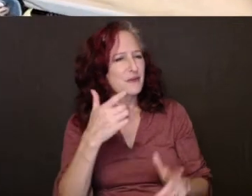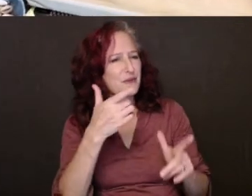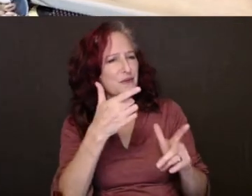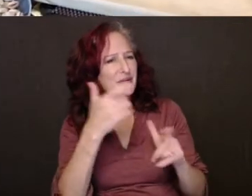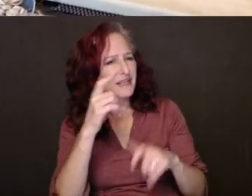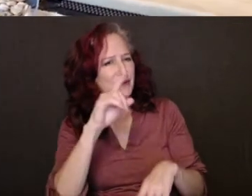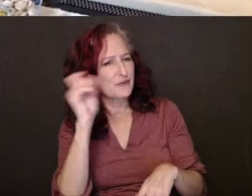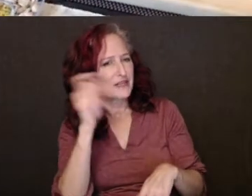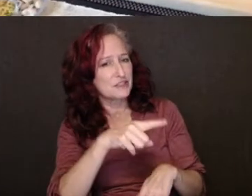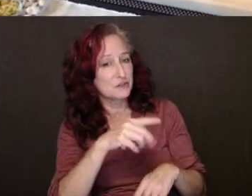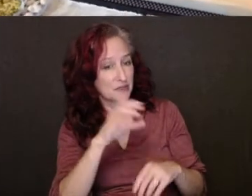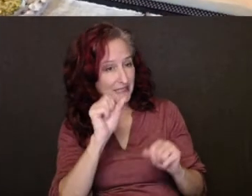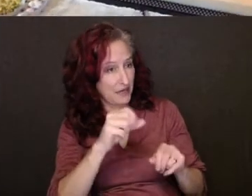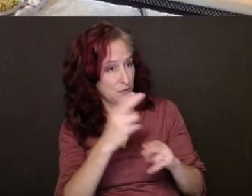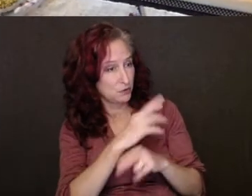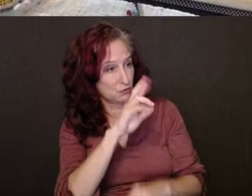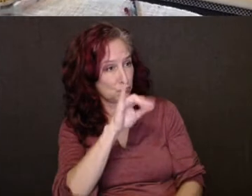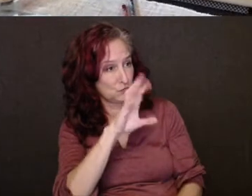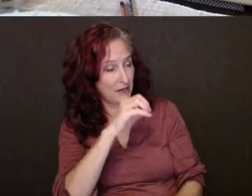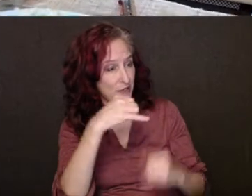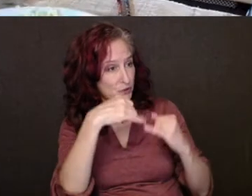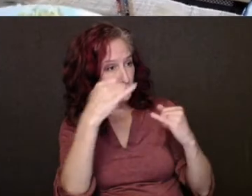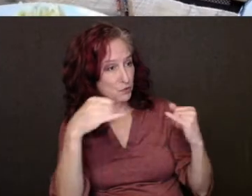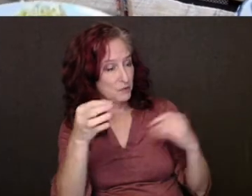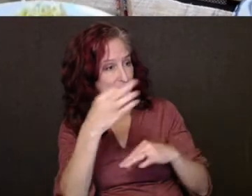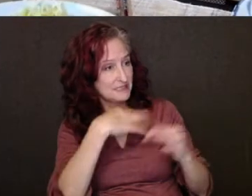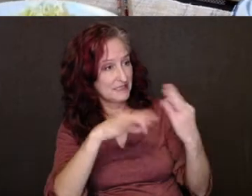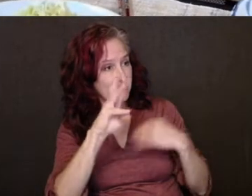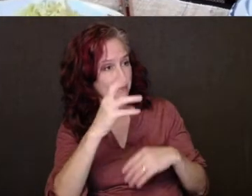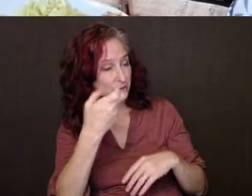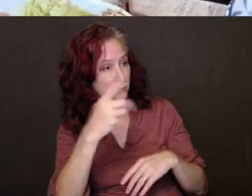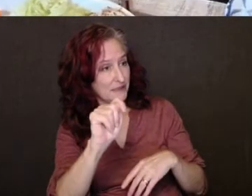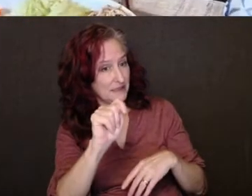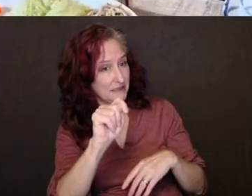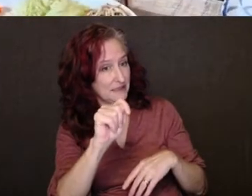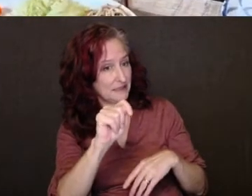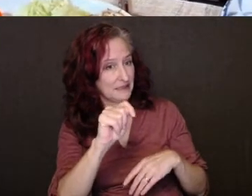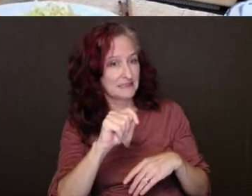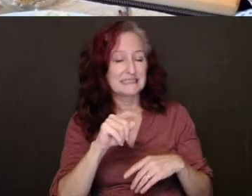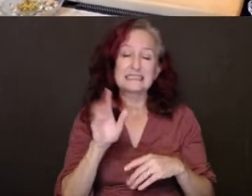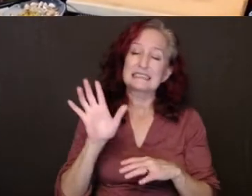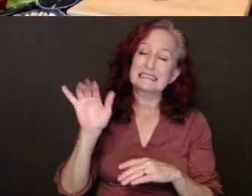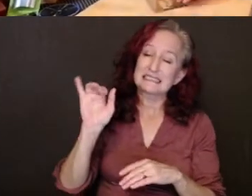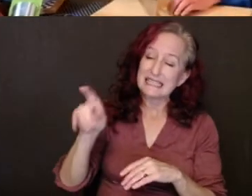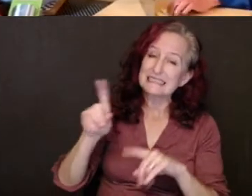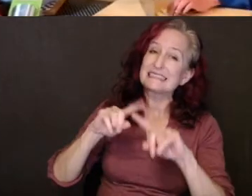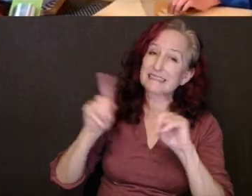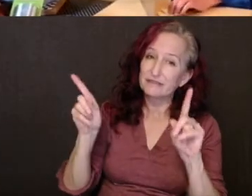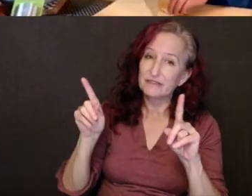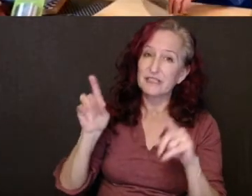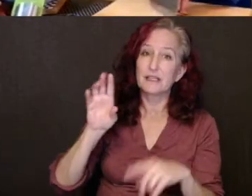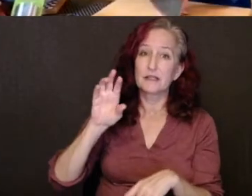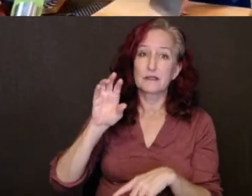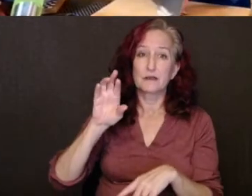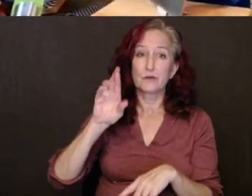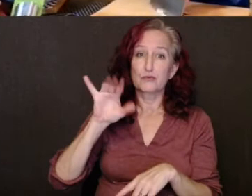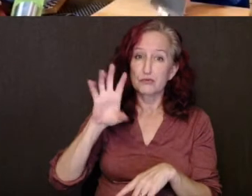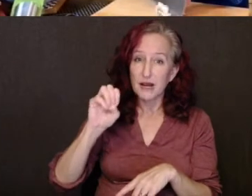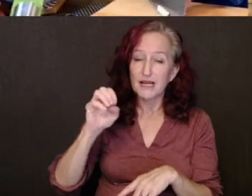like this. Okay, I line them all up like this. And then I use my knife